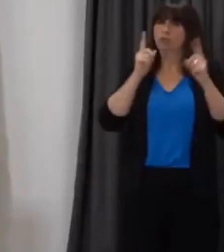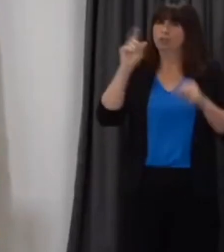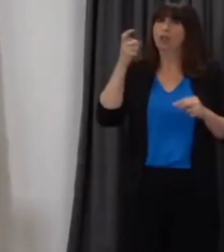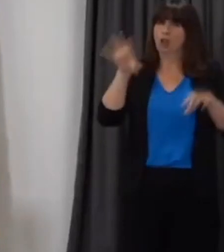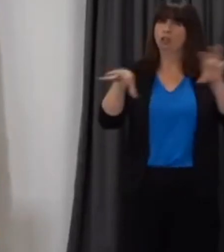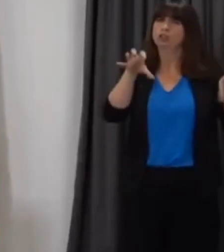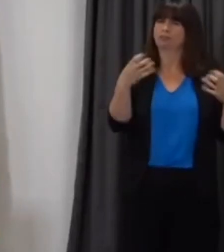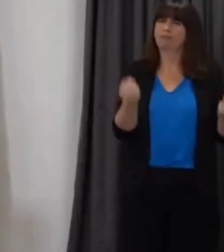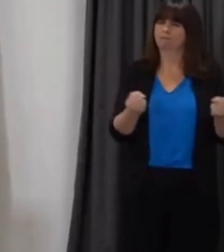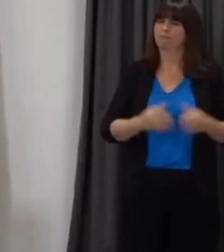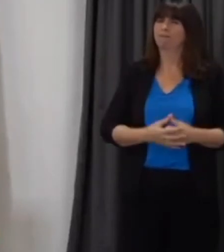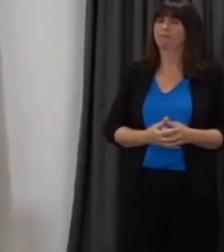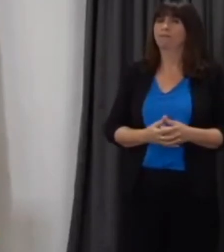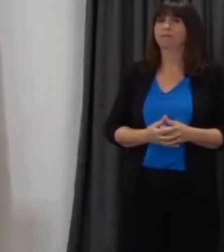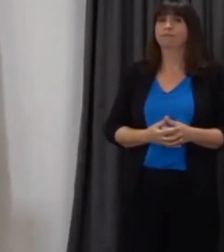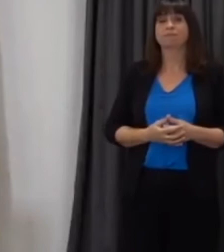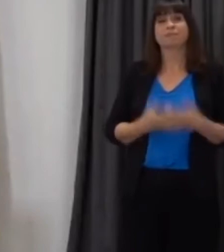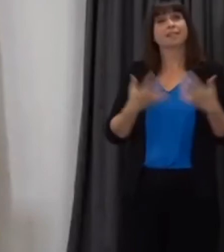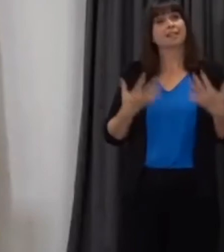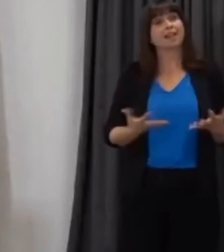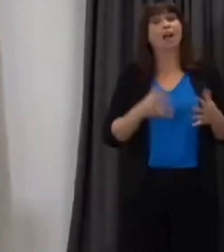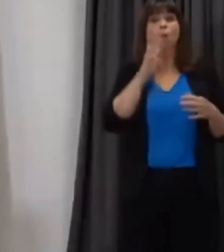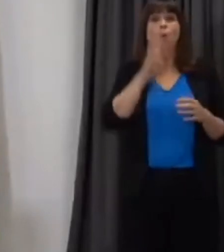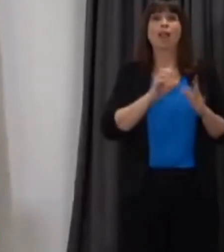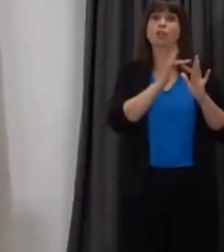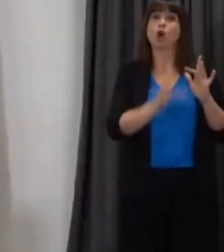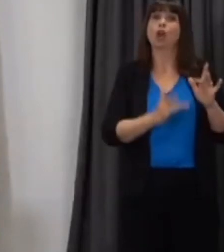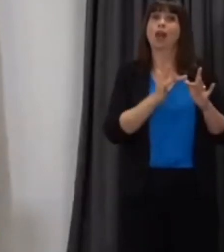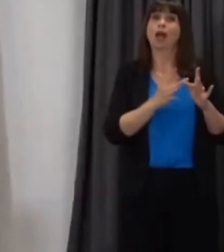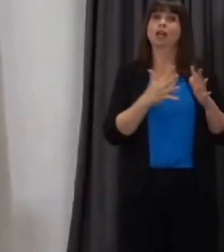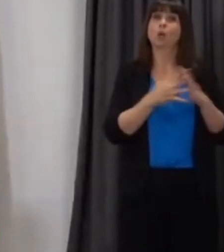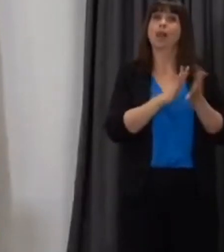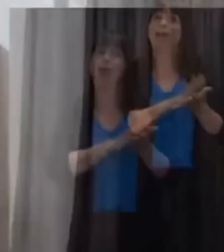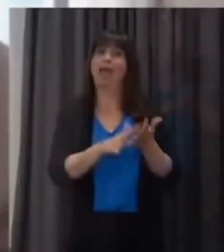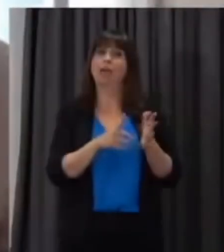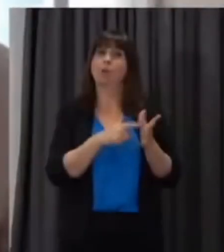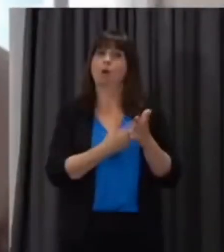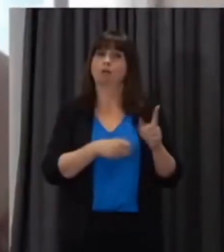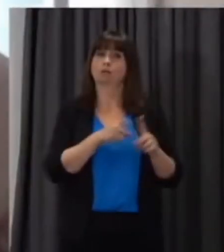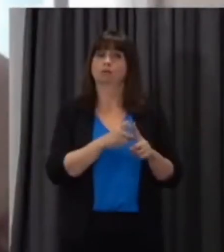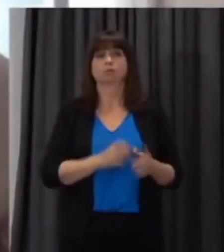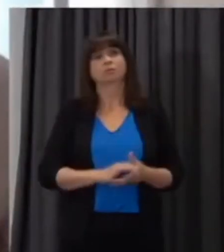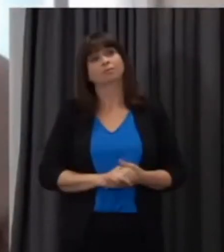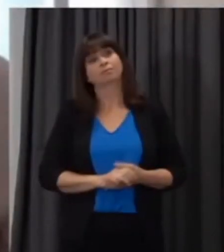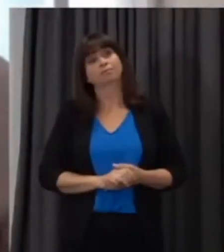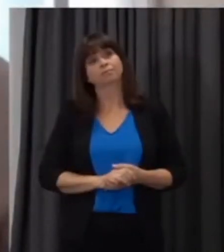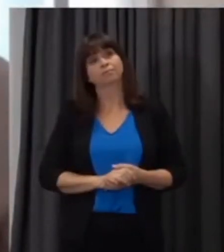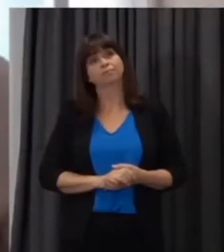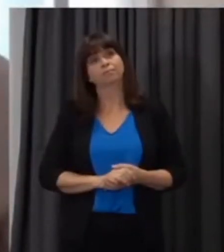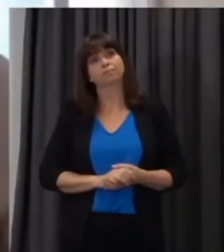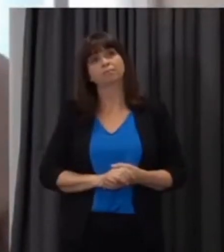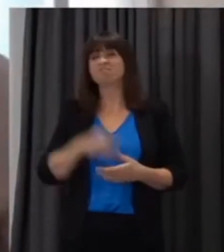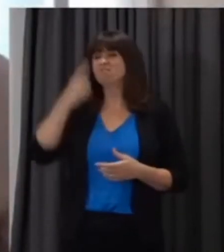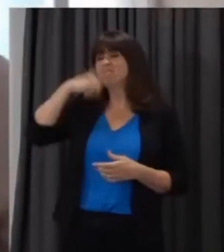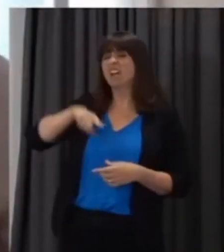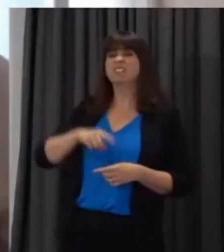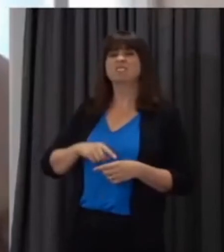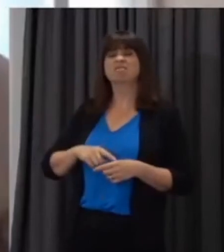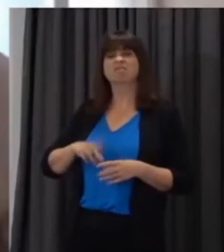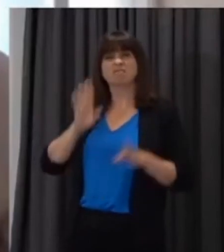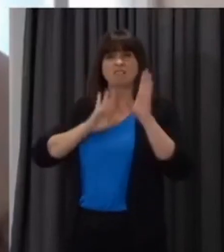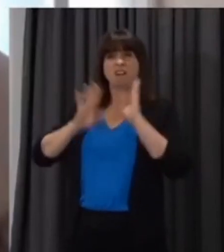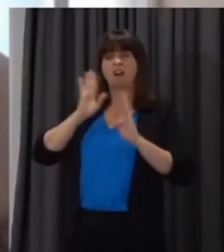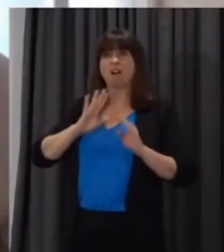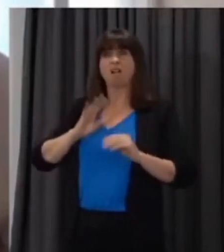we're now going to move on to will will hayward at wales online thank you very much if the young person was planning to start